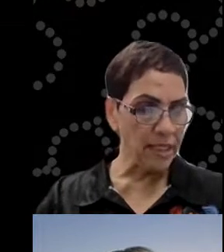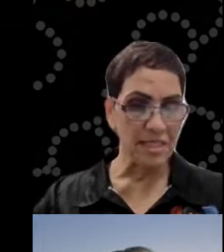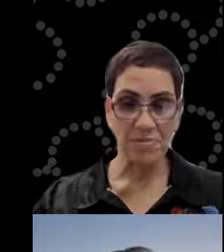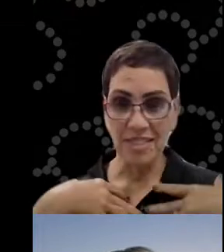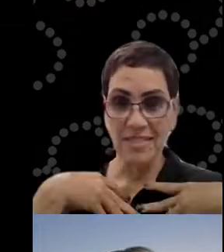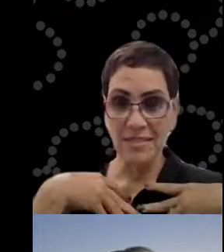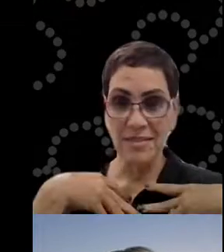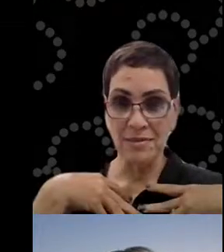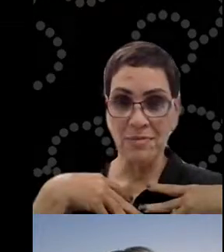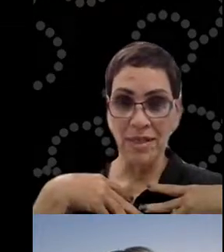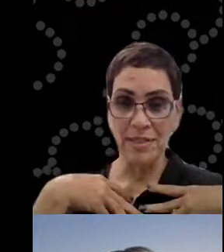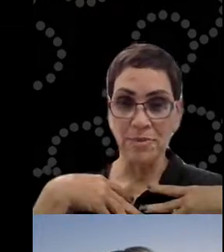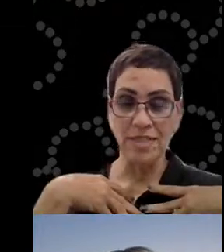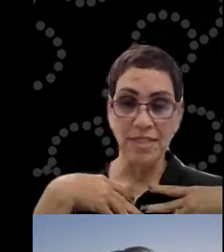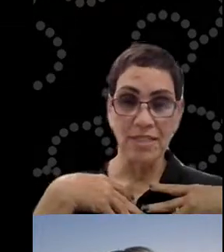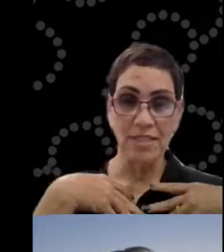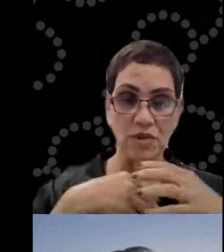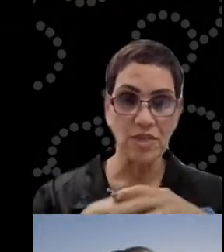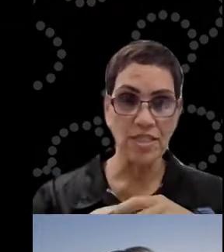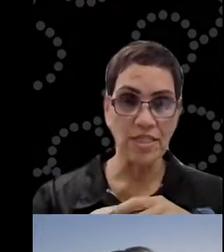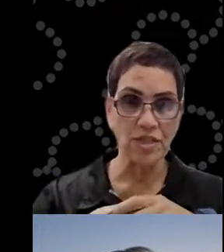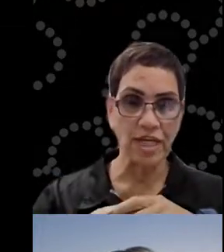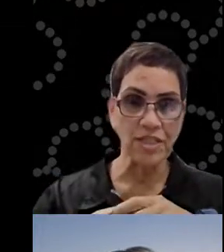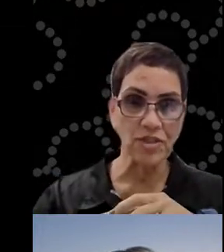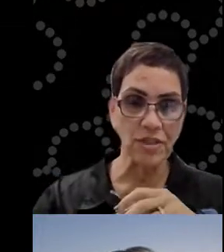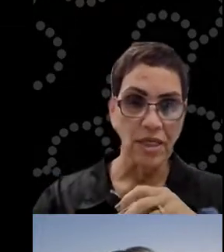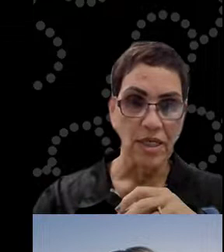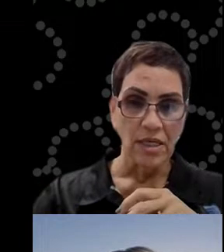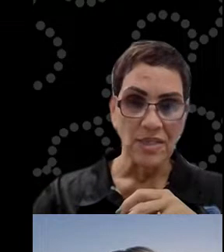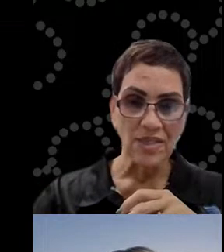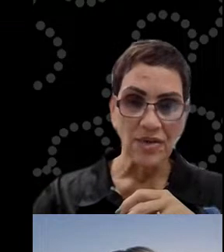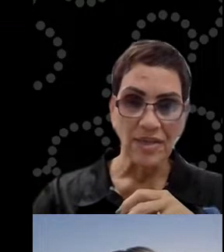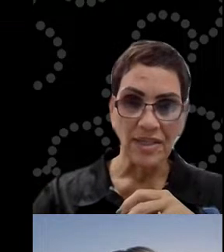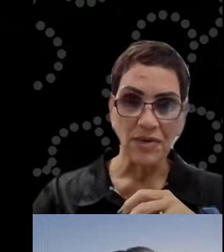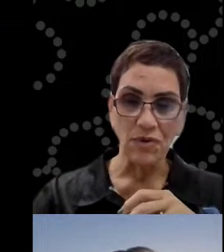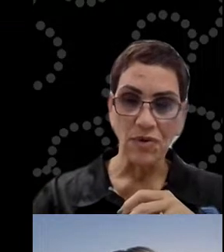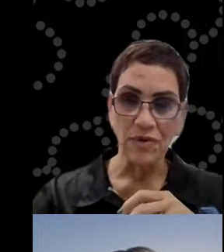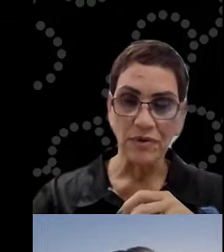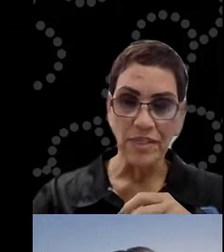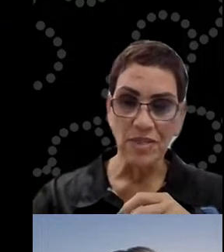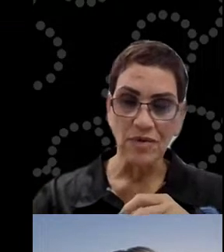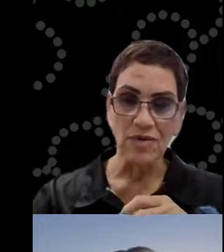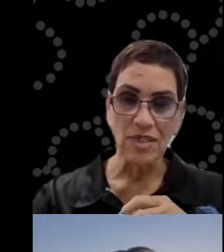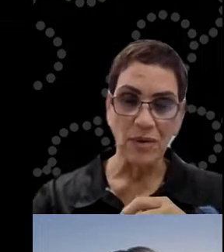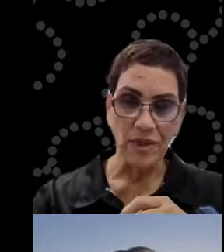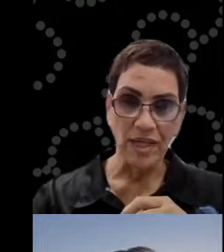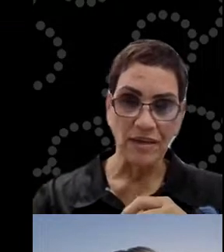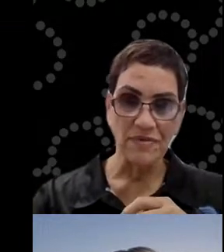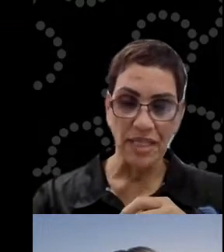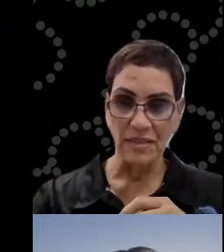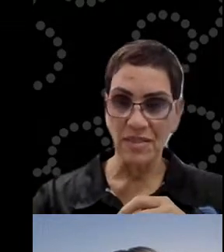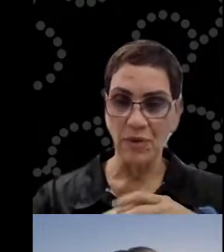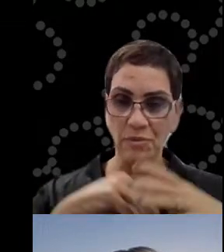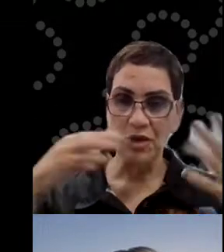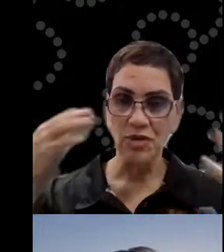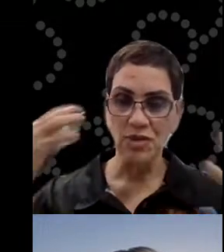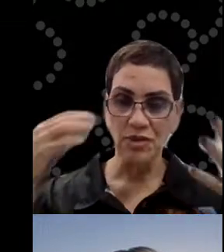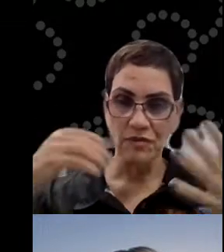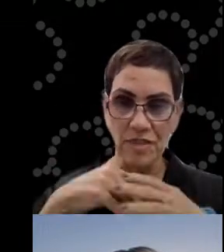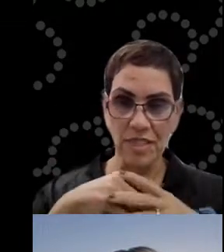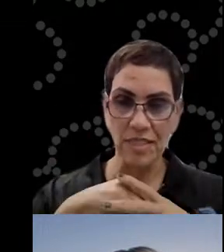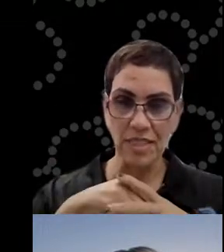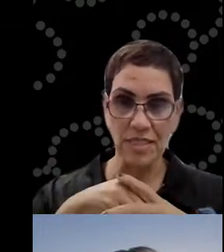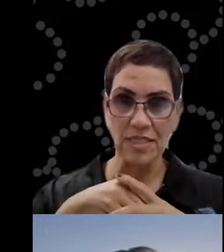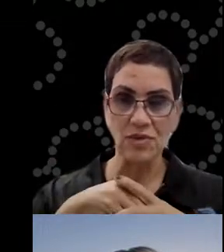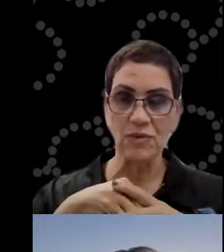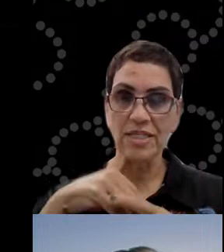where my expertise is, and my expertise is in nursing education, and certainly all of the research that we have done. So in